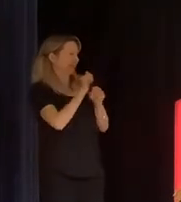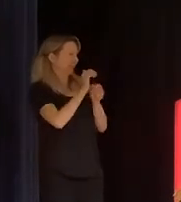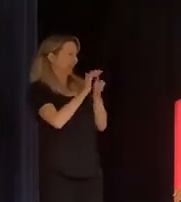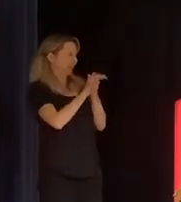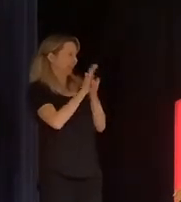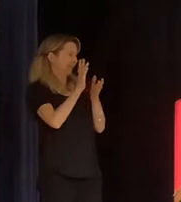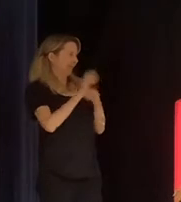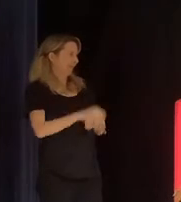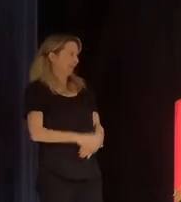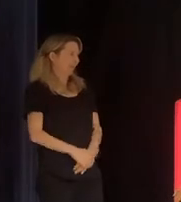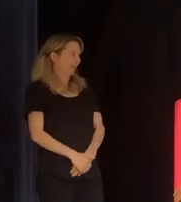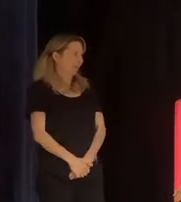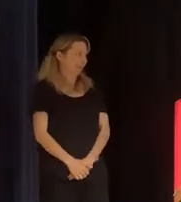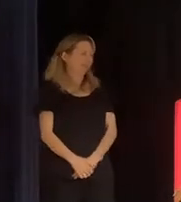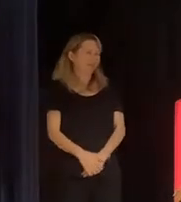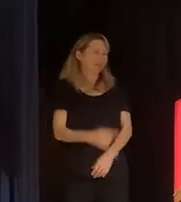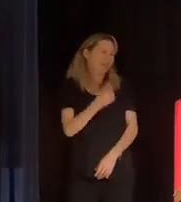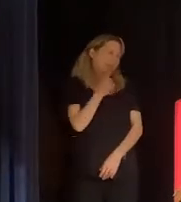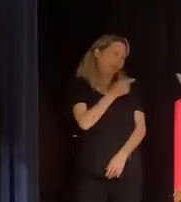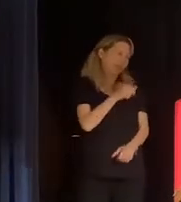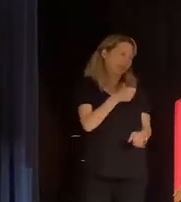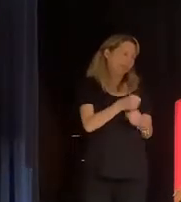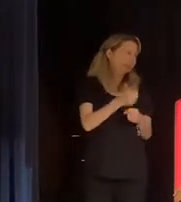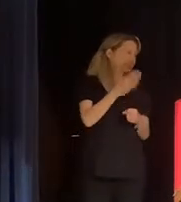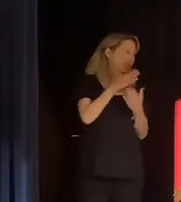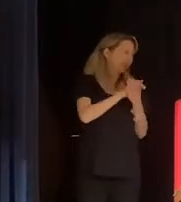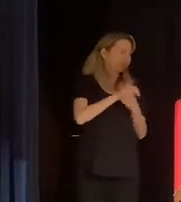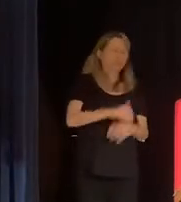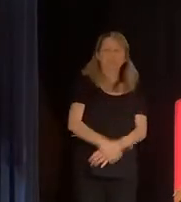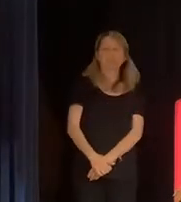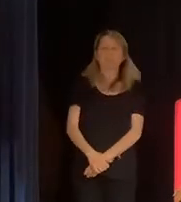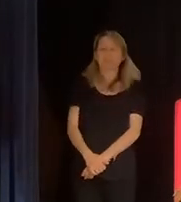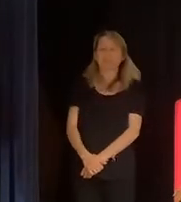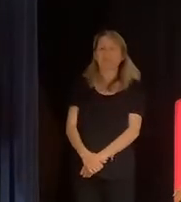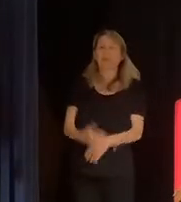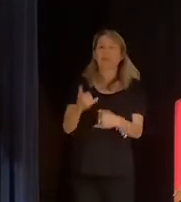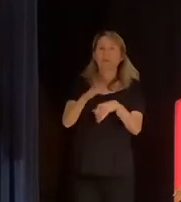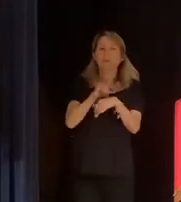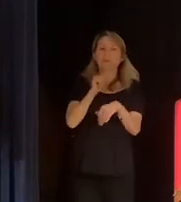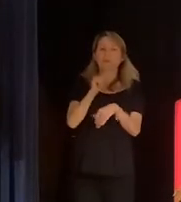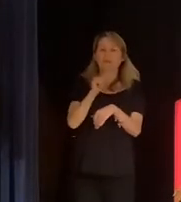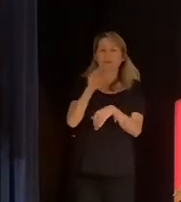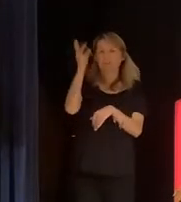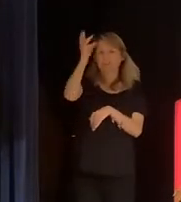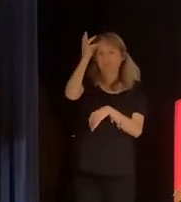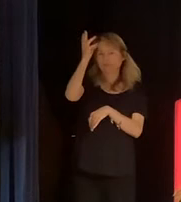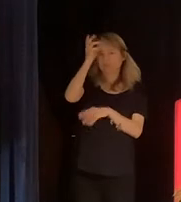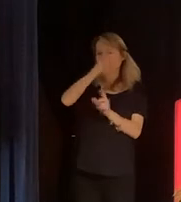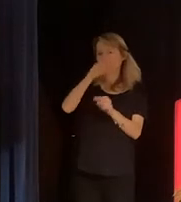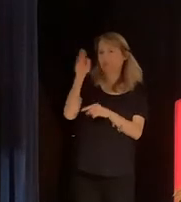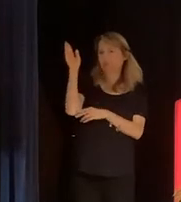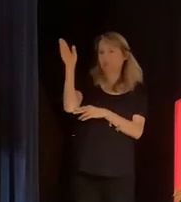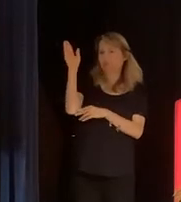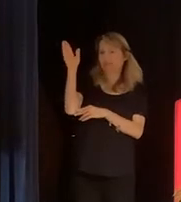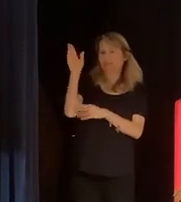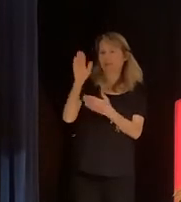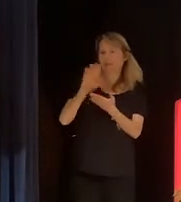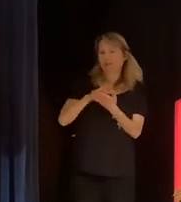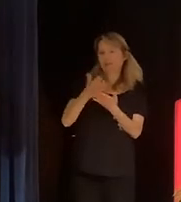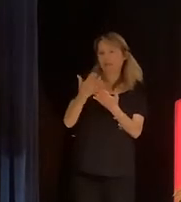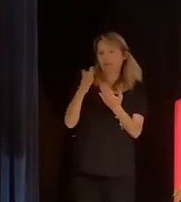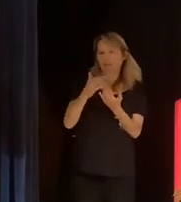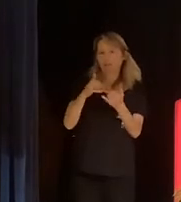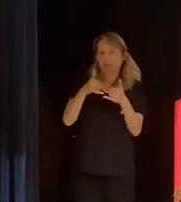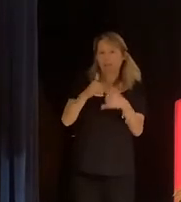Congratulations, Keon. We've missed seeing you this year. I would now like to call up Ms. Wisdom, who will be presenting the Hospitality